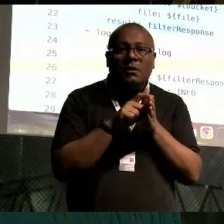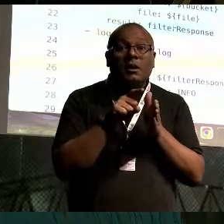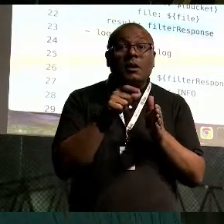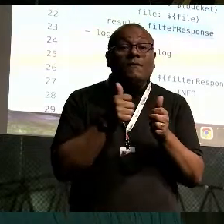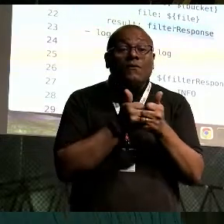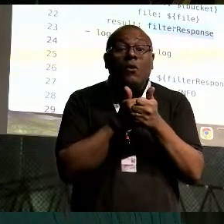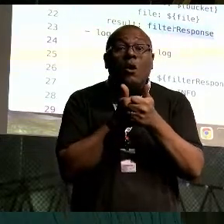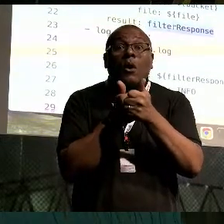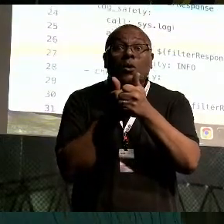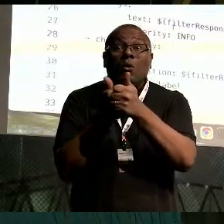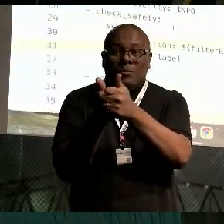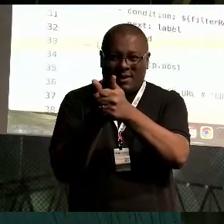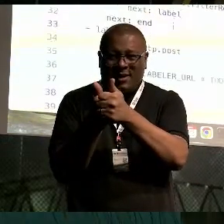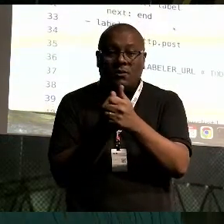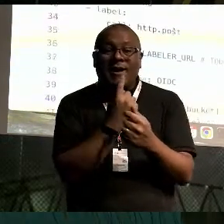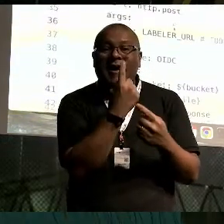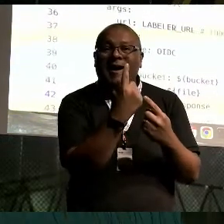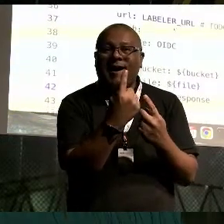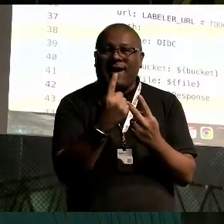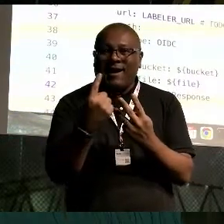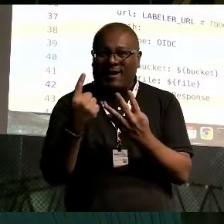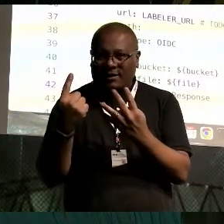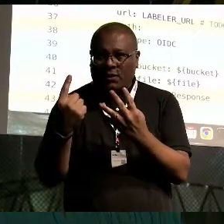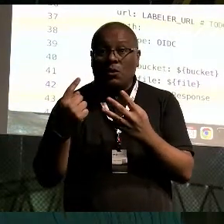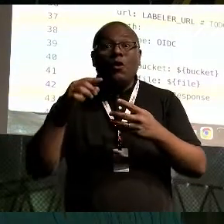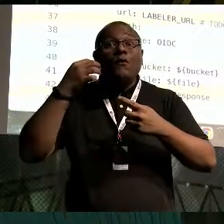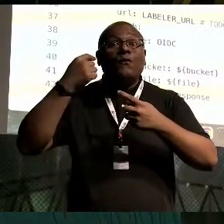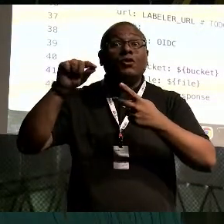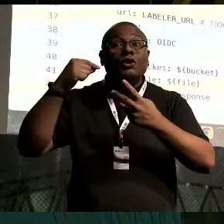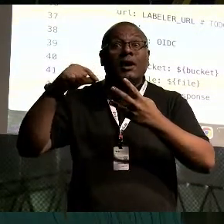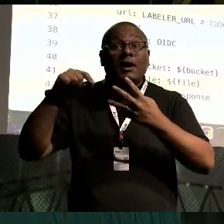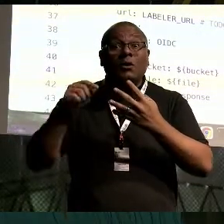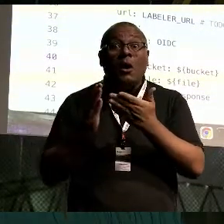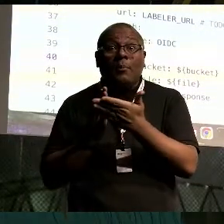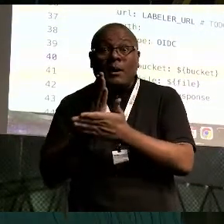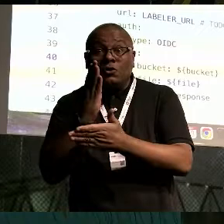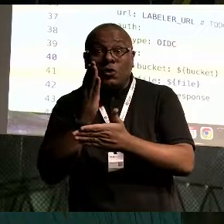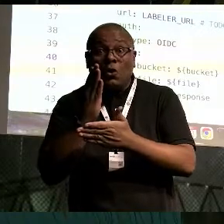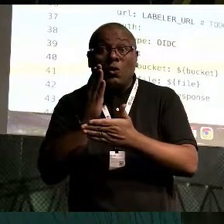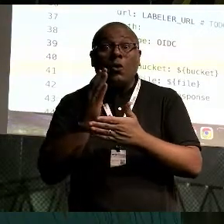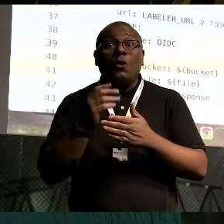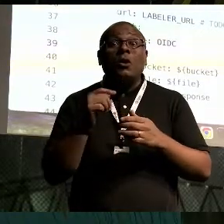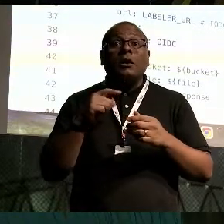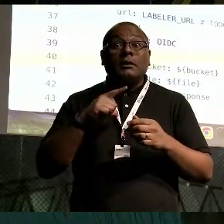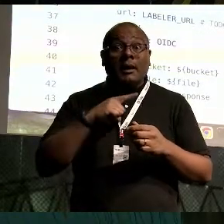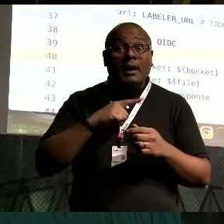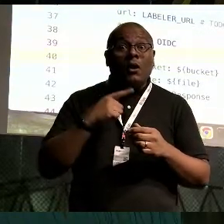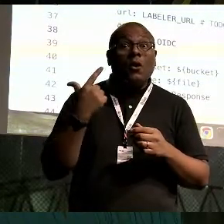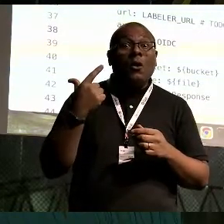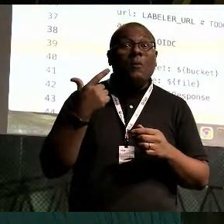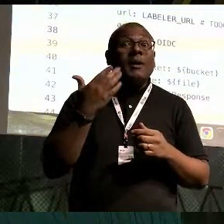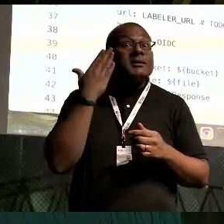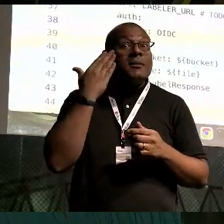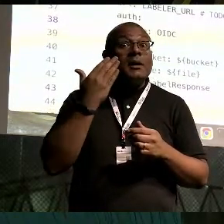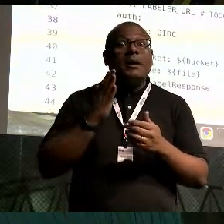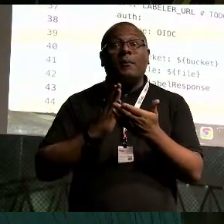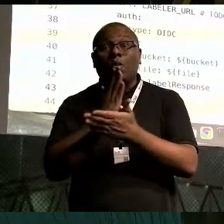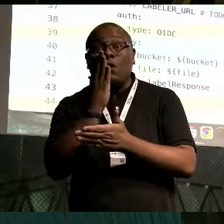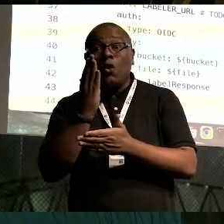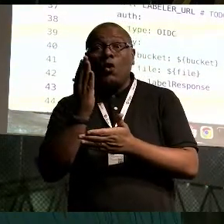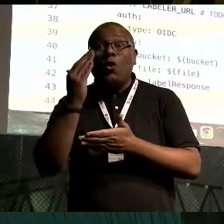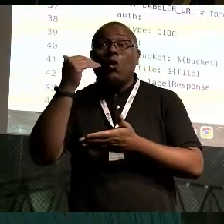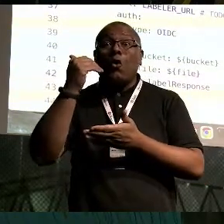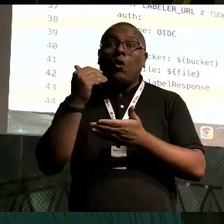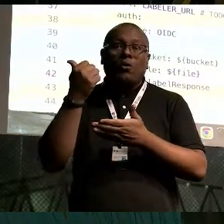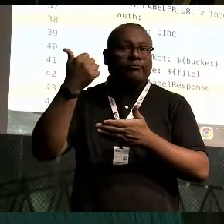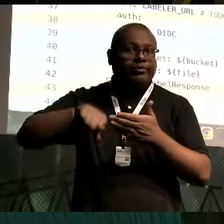response of the filter function. Then we check the safety from the filter function, so if it's safe or not. If it's safe, we